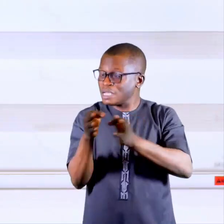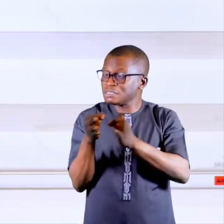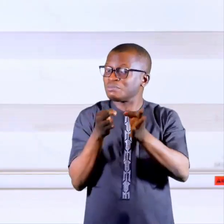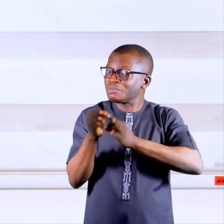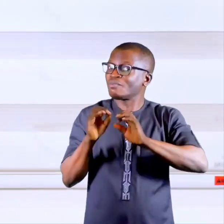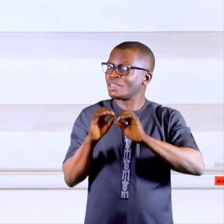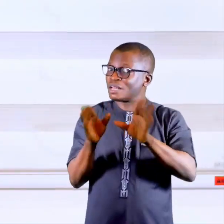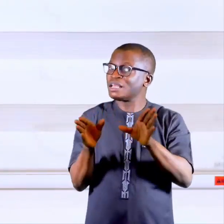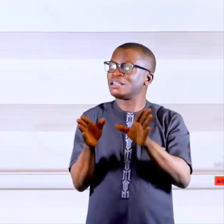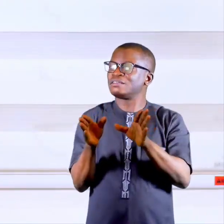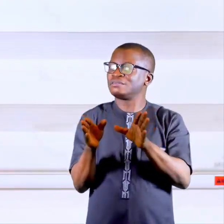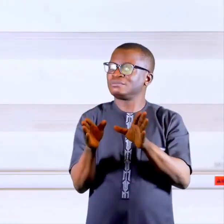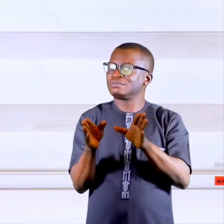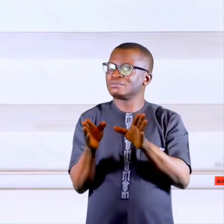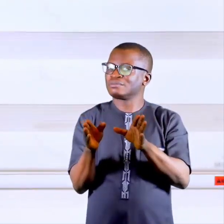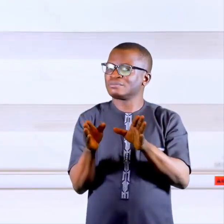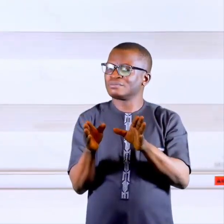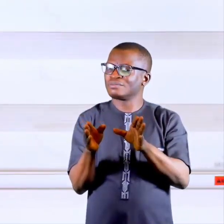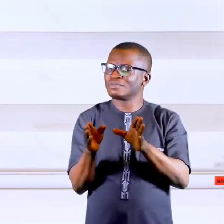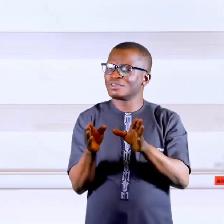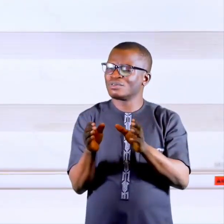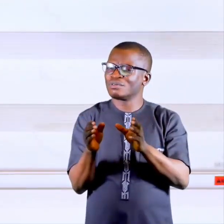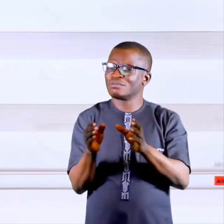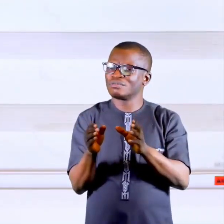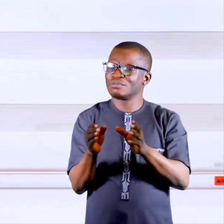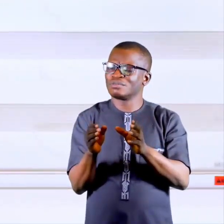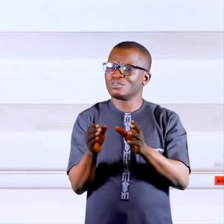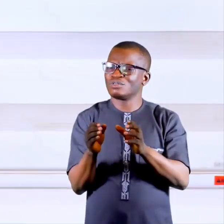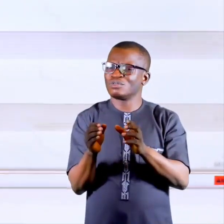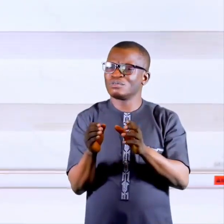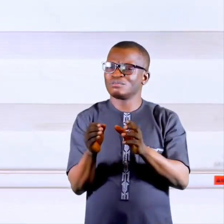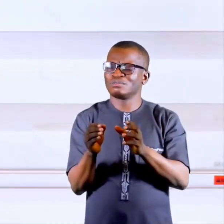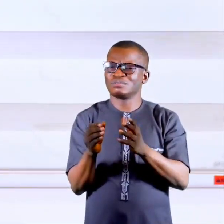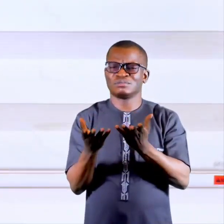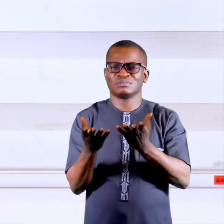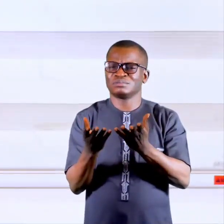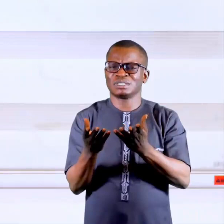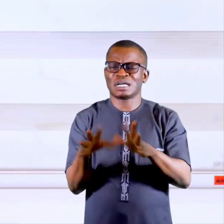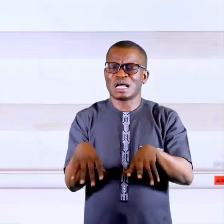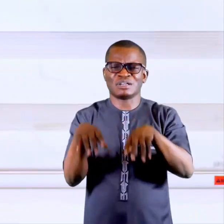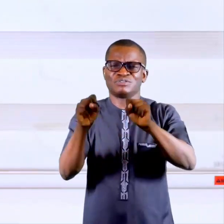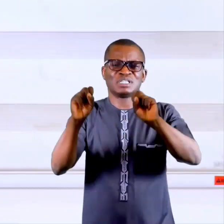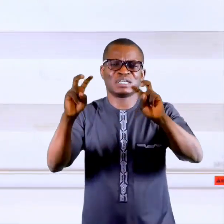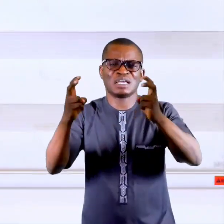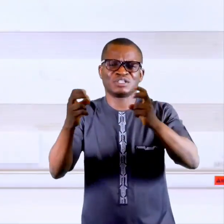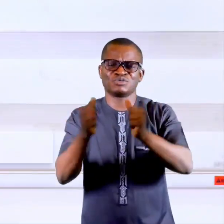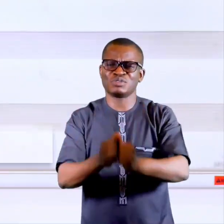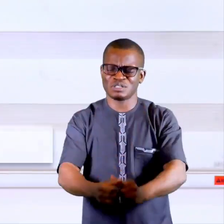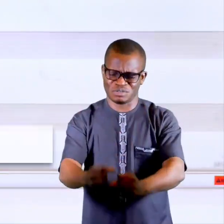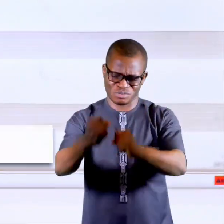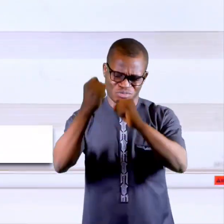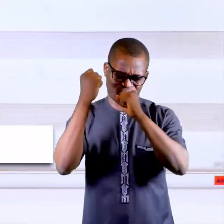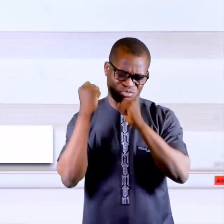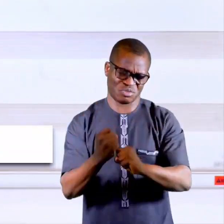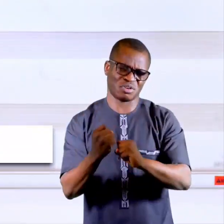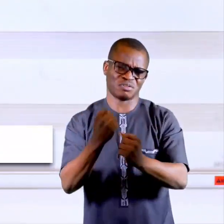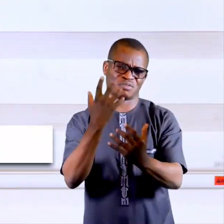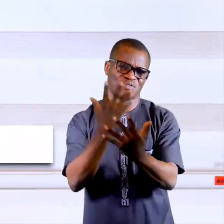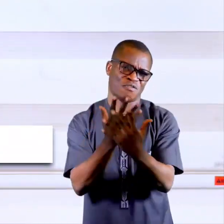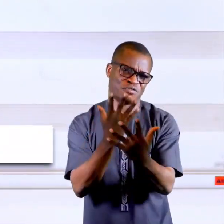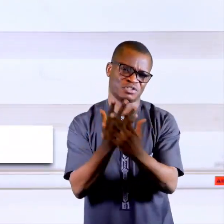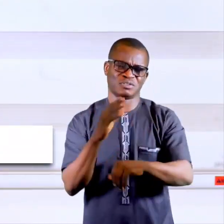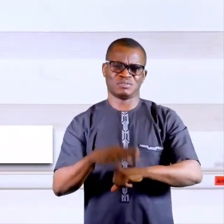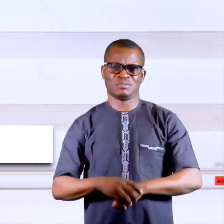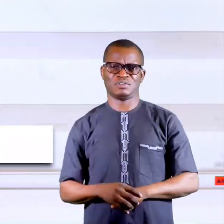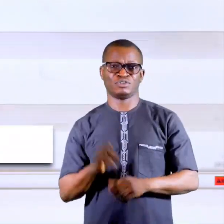such suspects with very strong convictions, very long-term convictions, to act